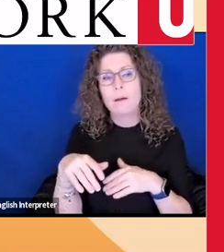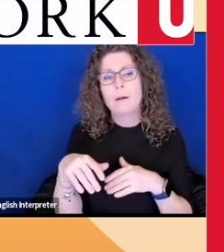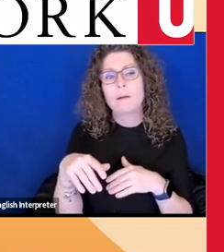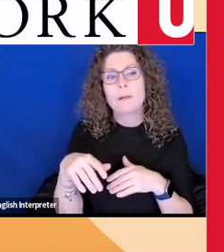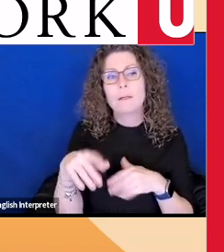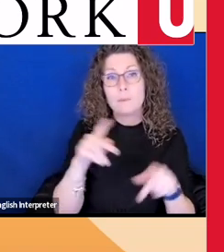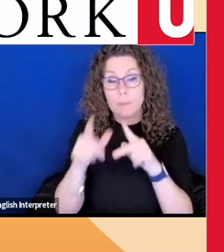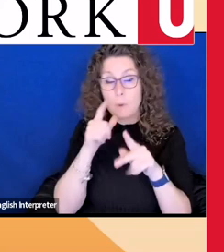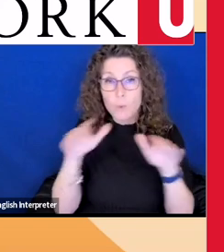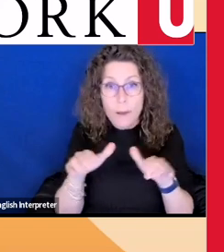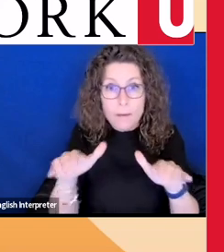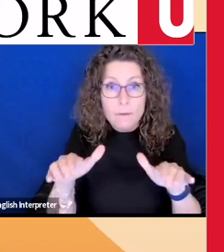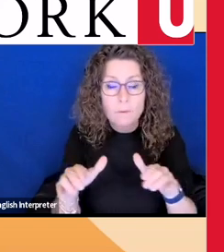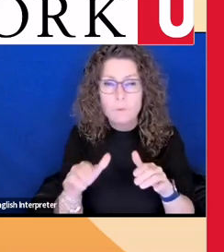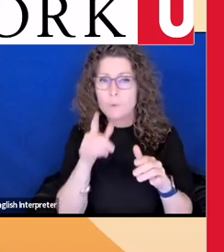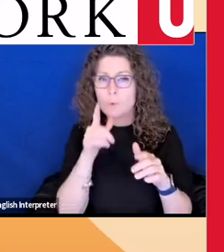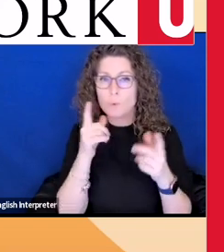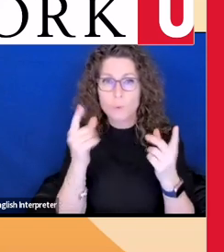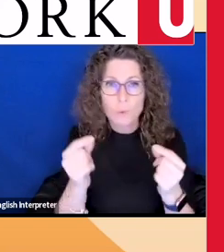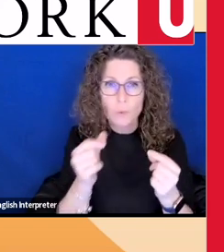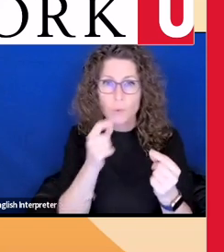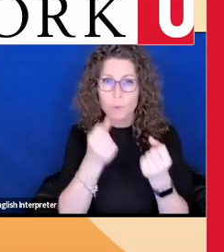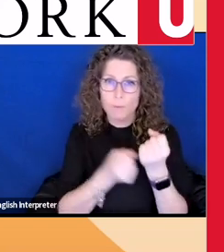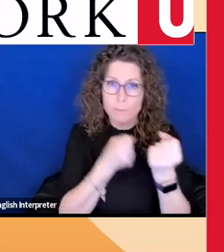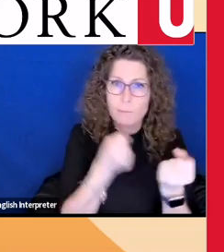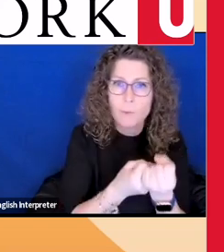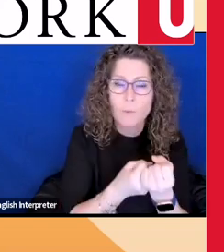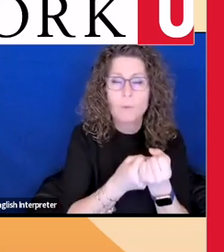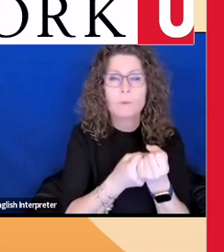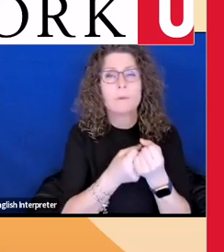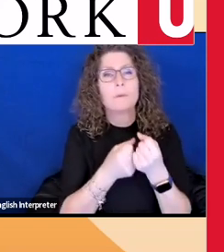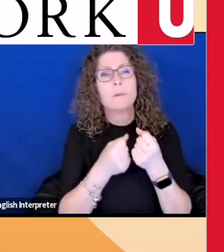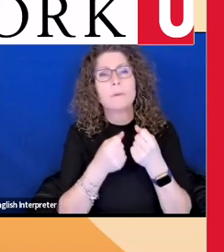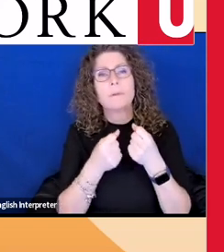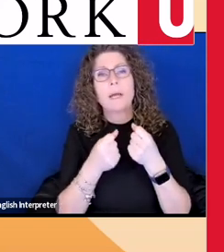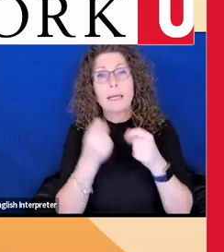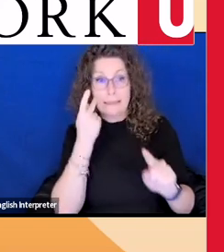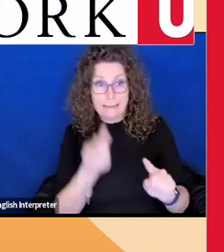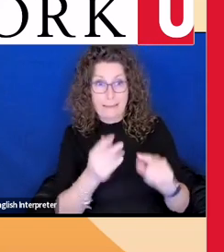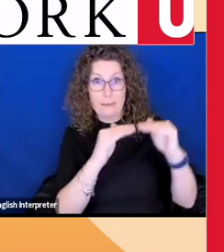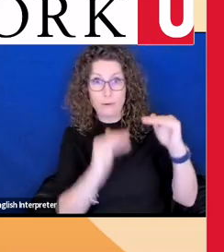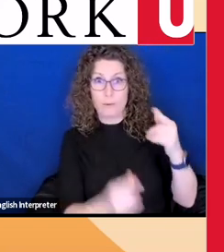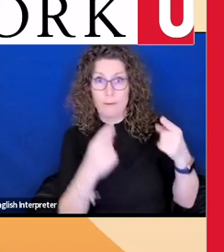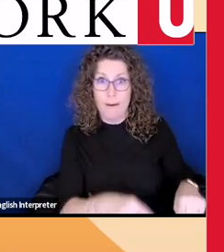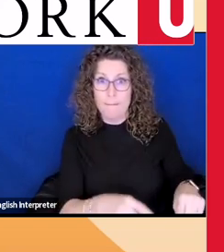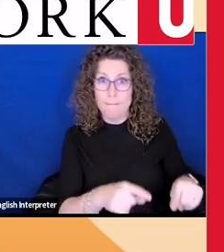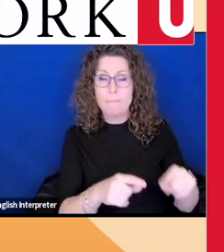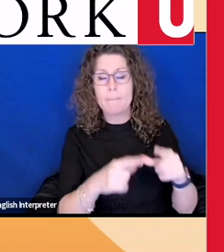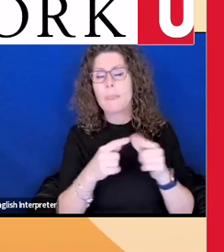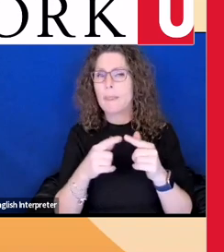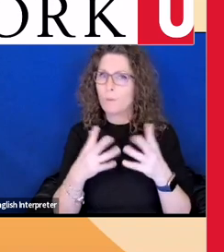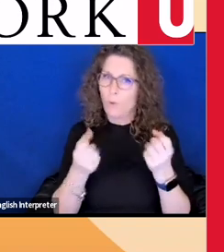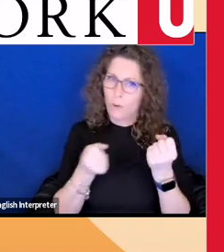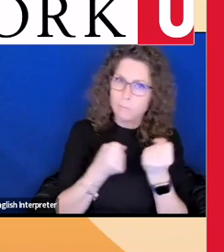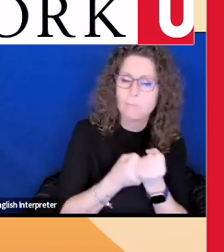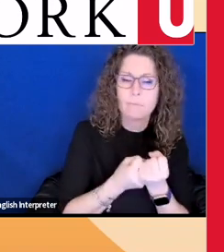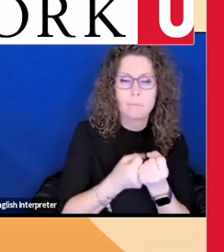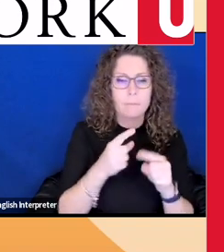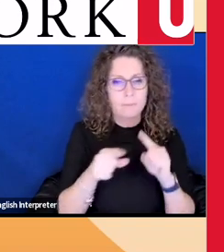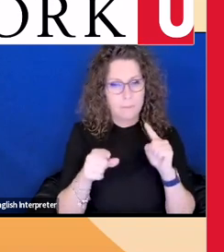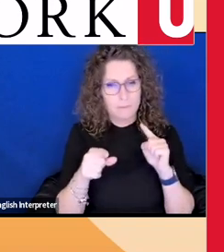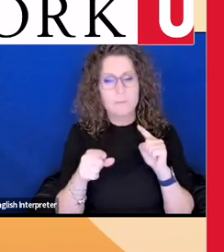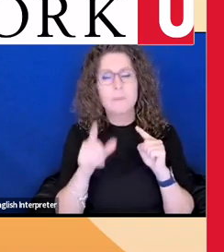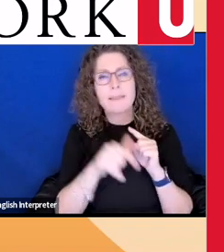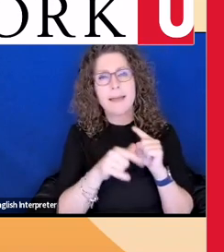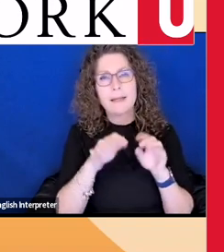enact or invoke solidarity in the injustices that produce the need for solidarity in the first place. This deferred complicity